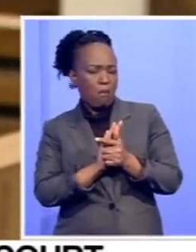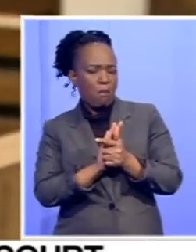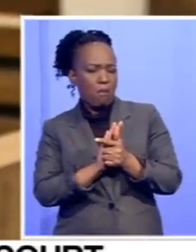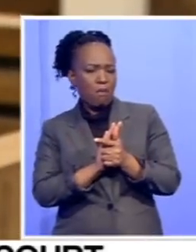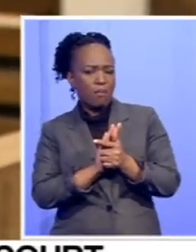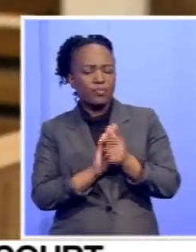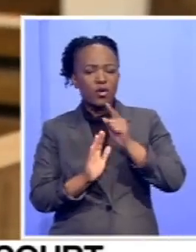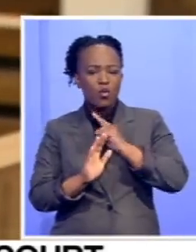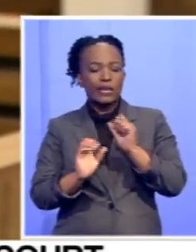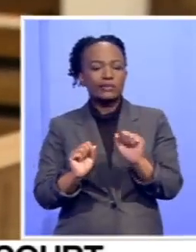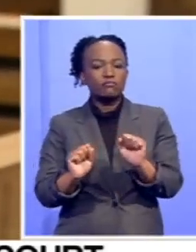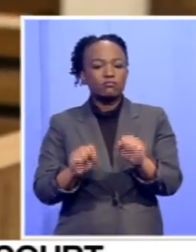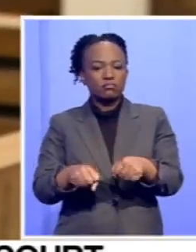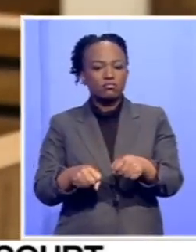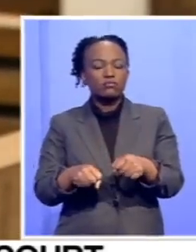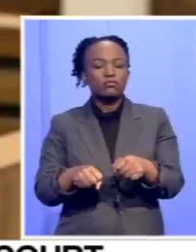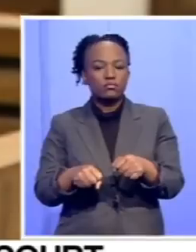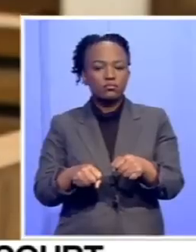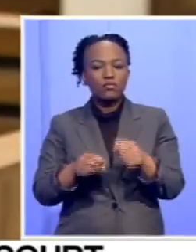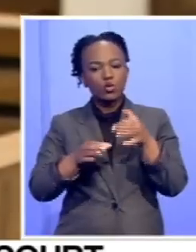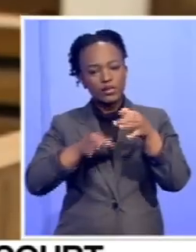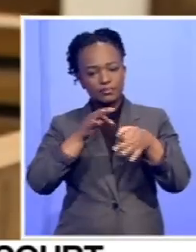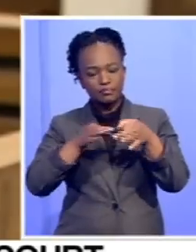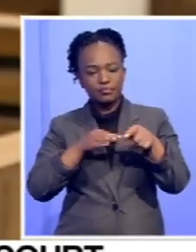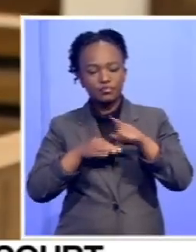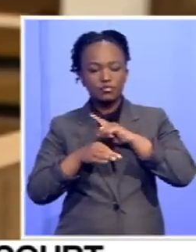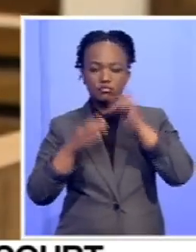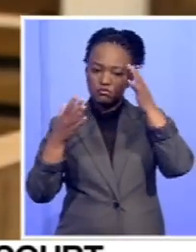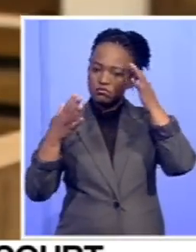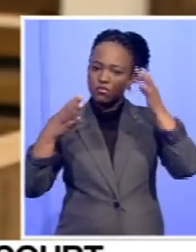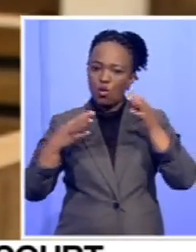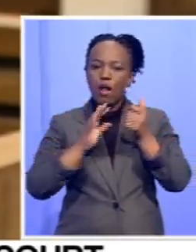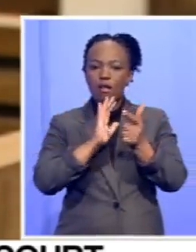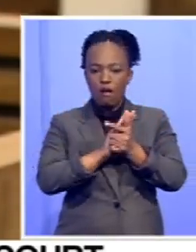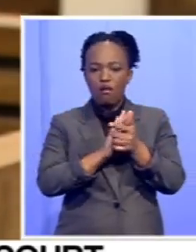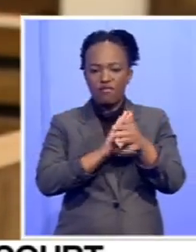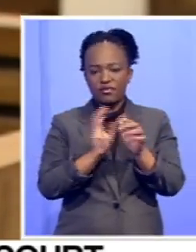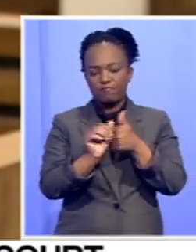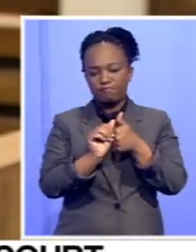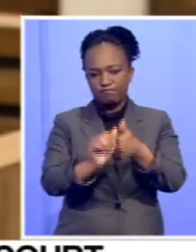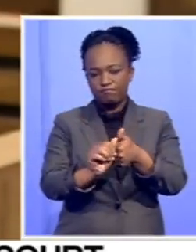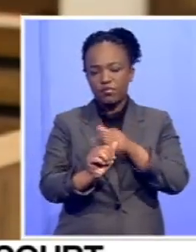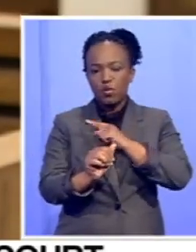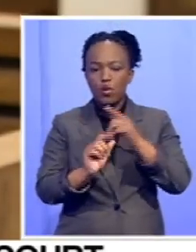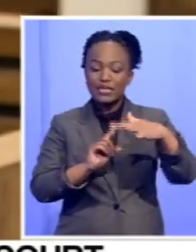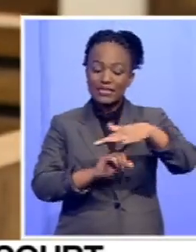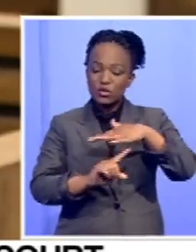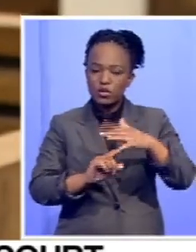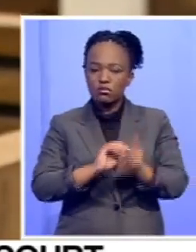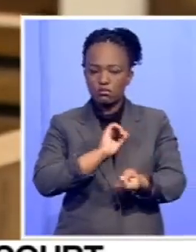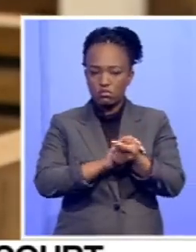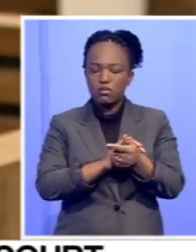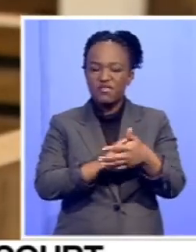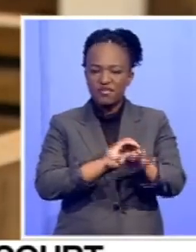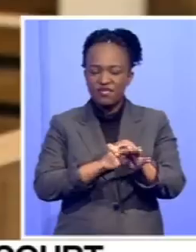of justification must be seen as practical aids in the determination of unlawfulness. They merely represent the situations which are most often